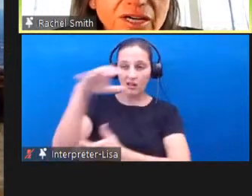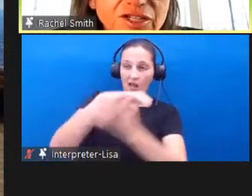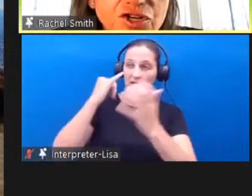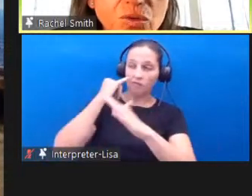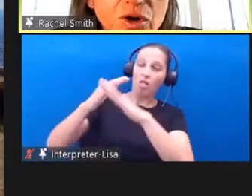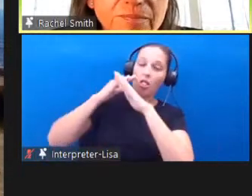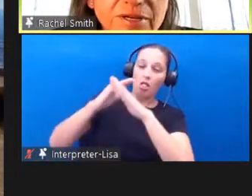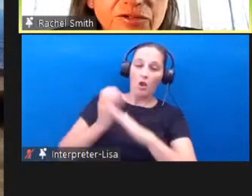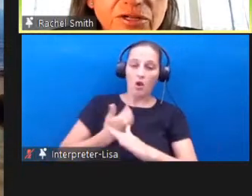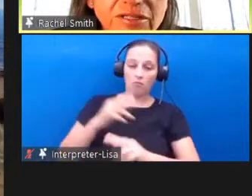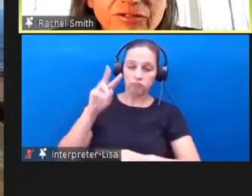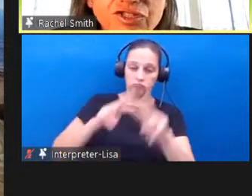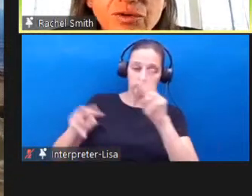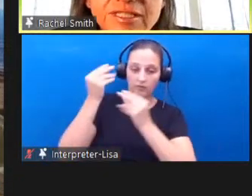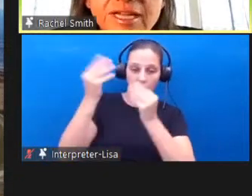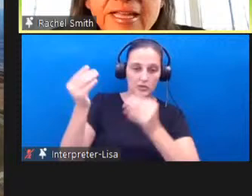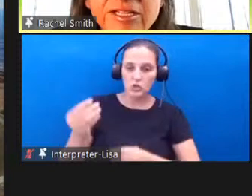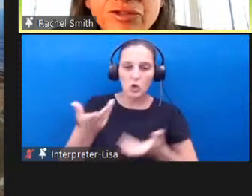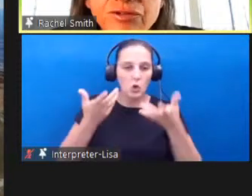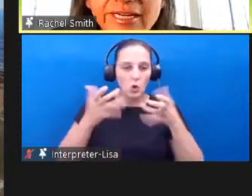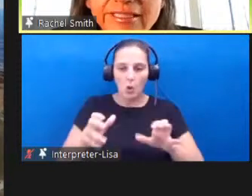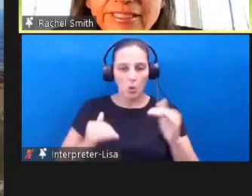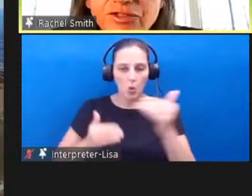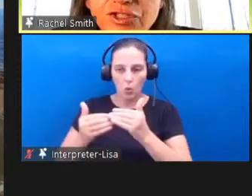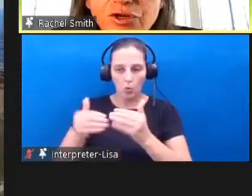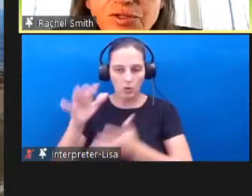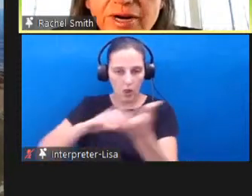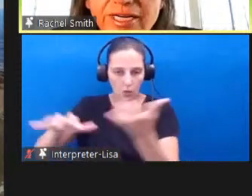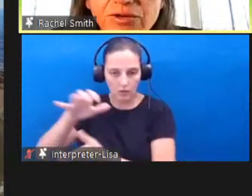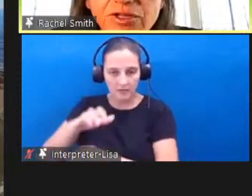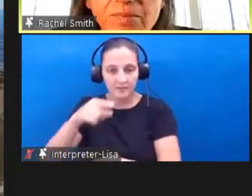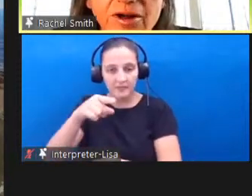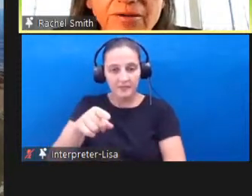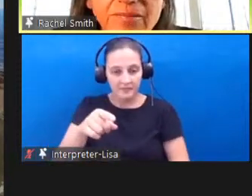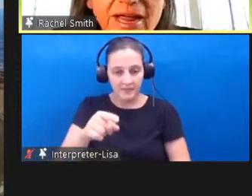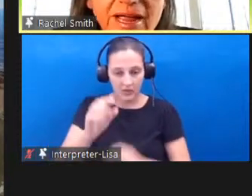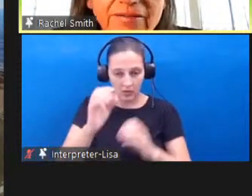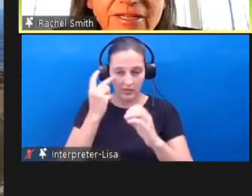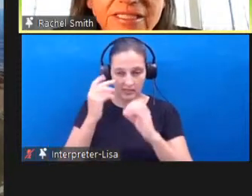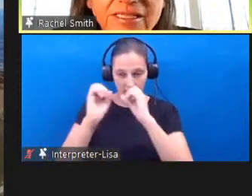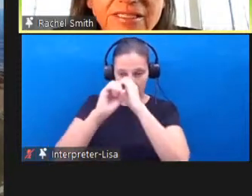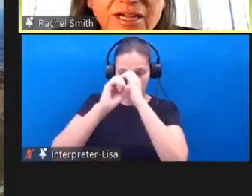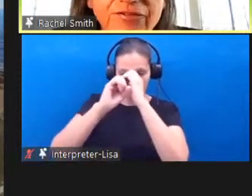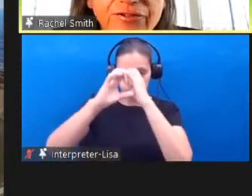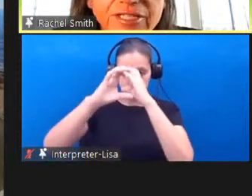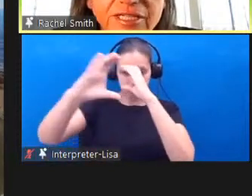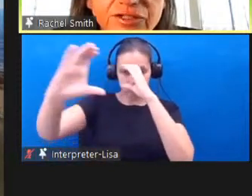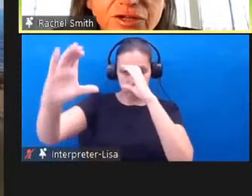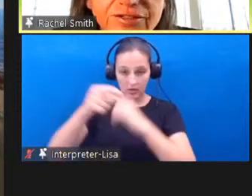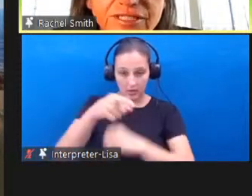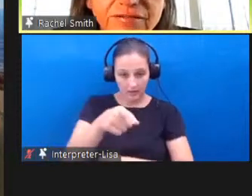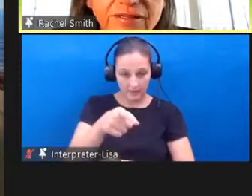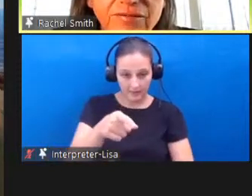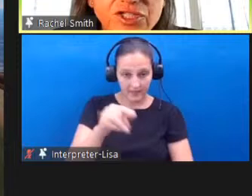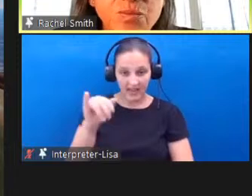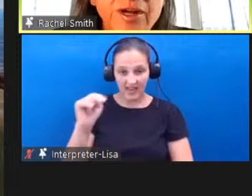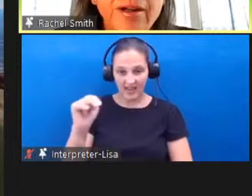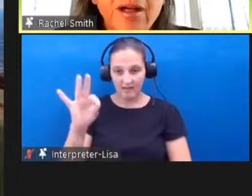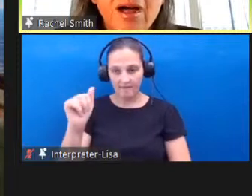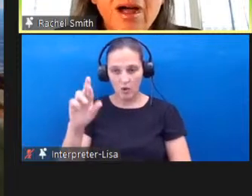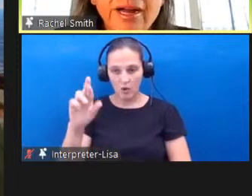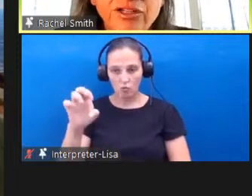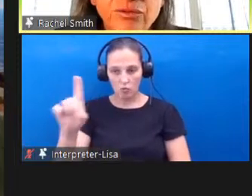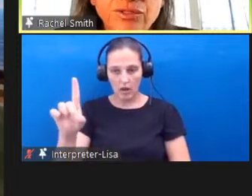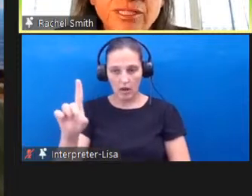So you don't want to be near the clouds. So these are the Keck telescopes right here at the bottom. And this is the infrared telescope facility, which is